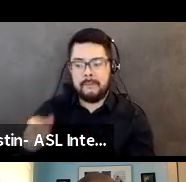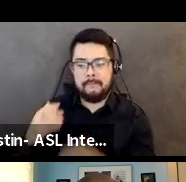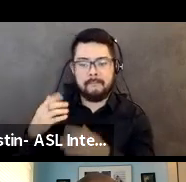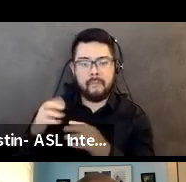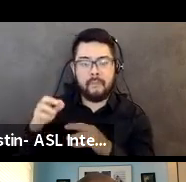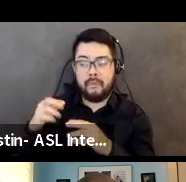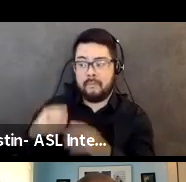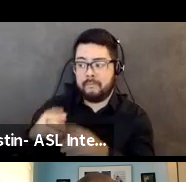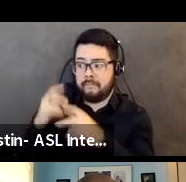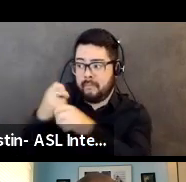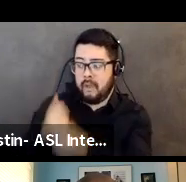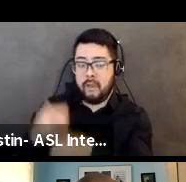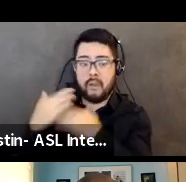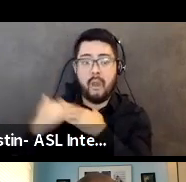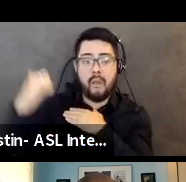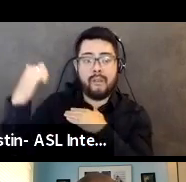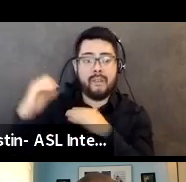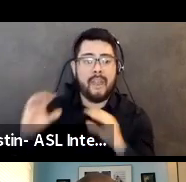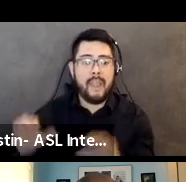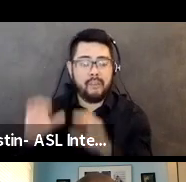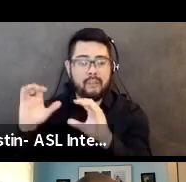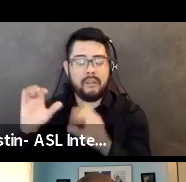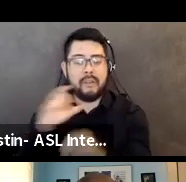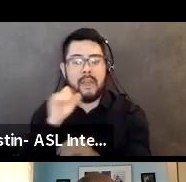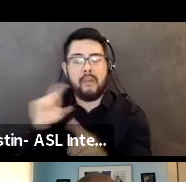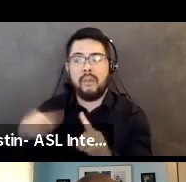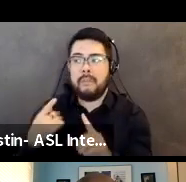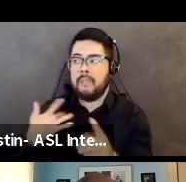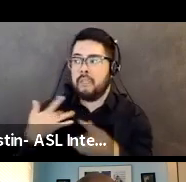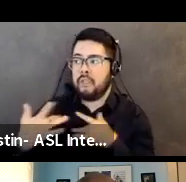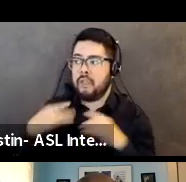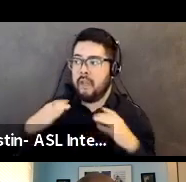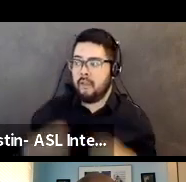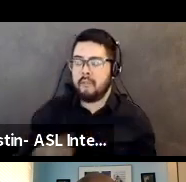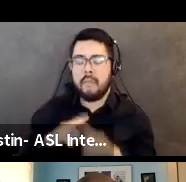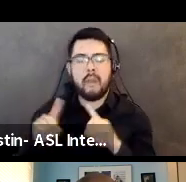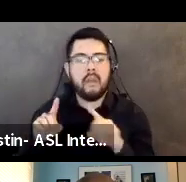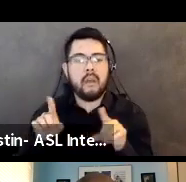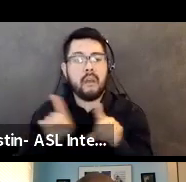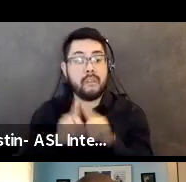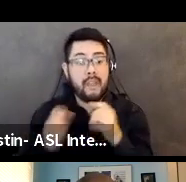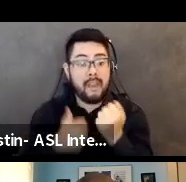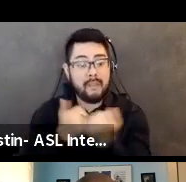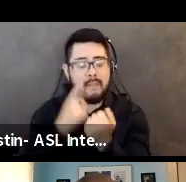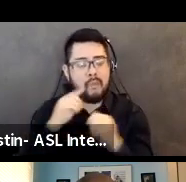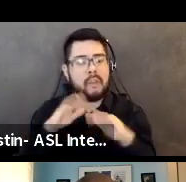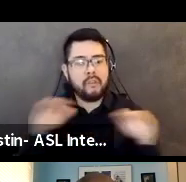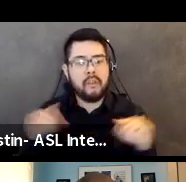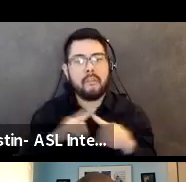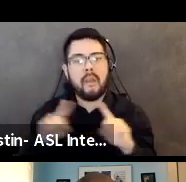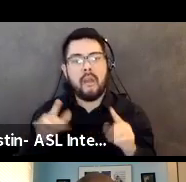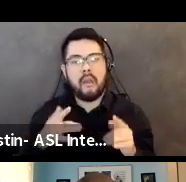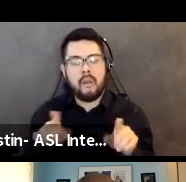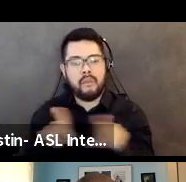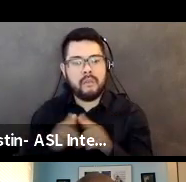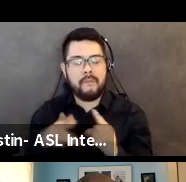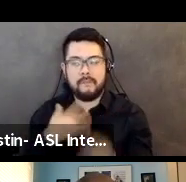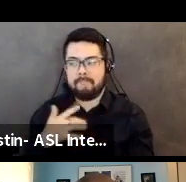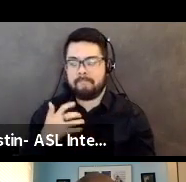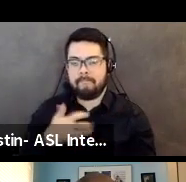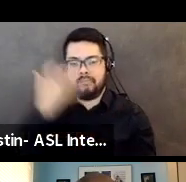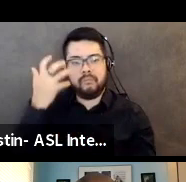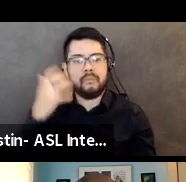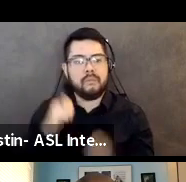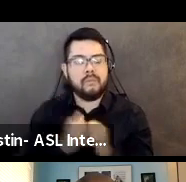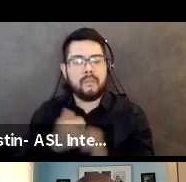be not just concerned customers and advocates for our own children but to be outraged citizens about equity